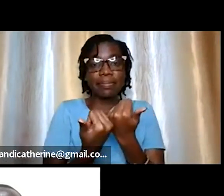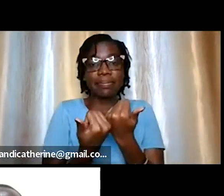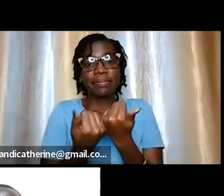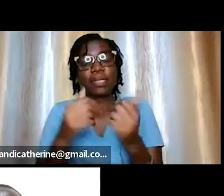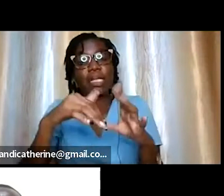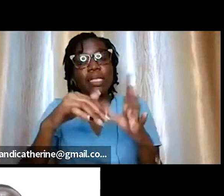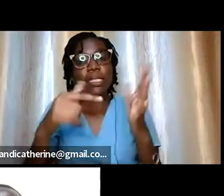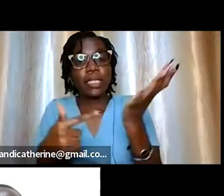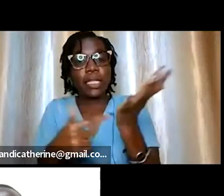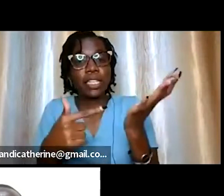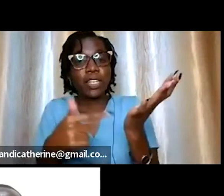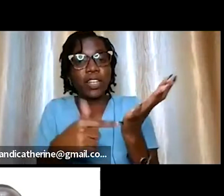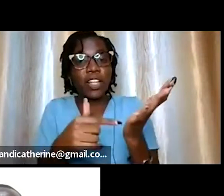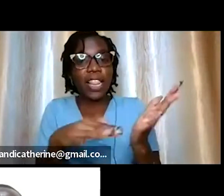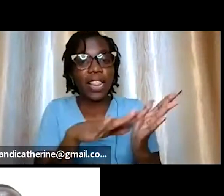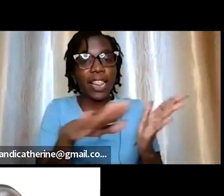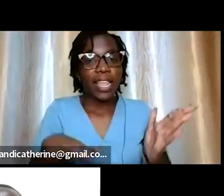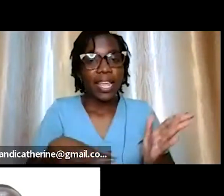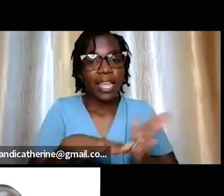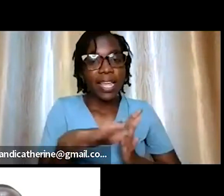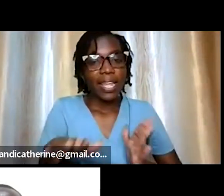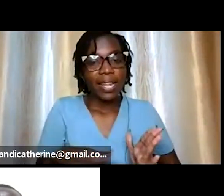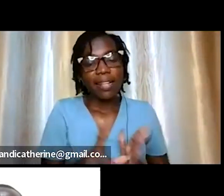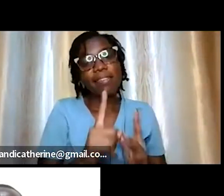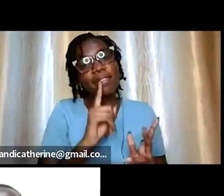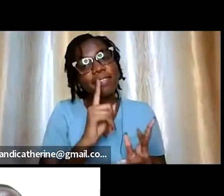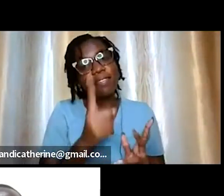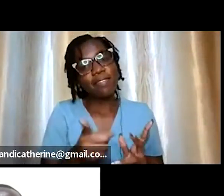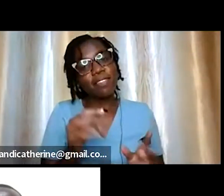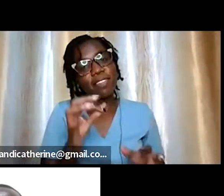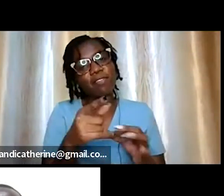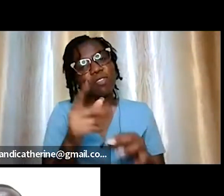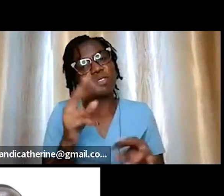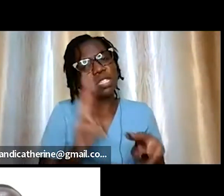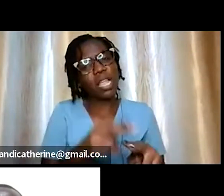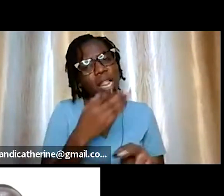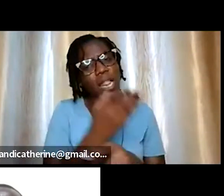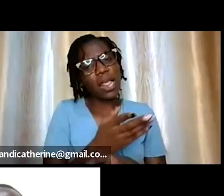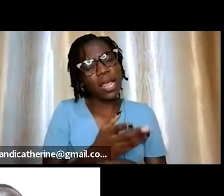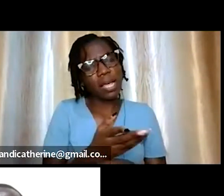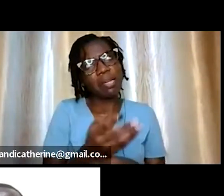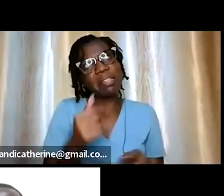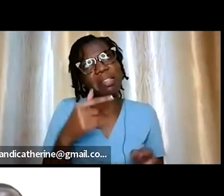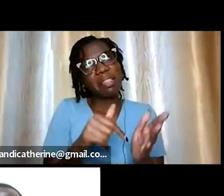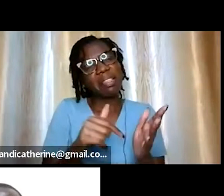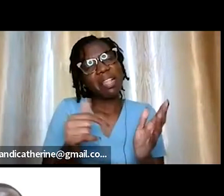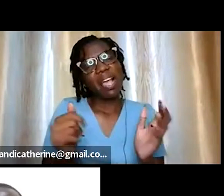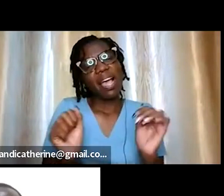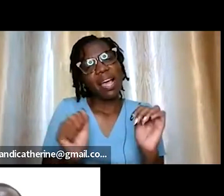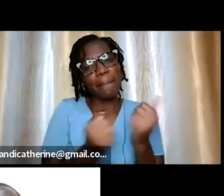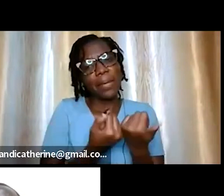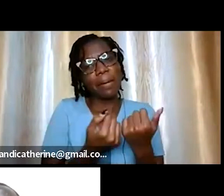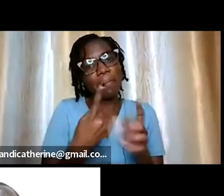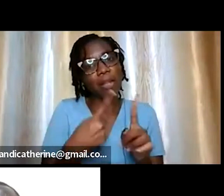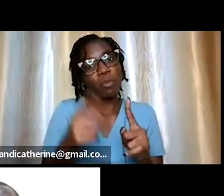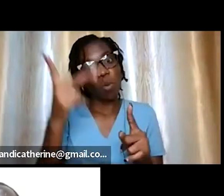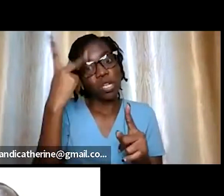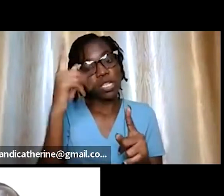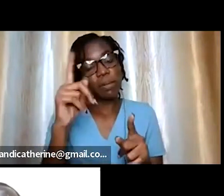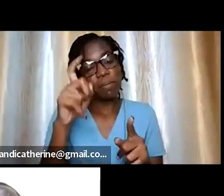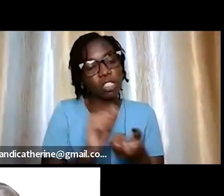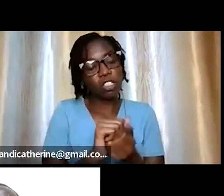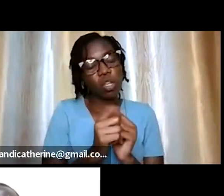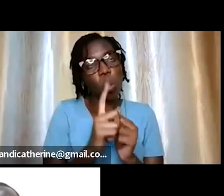that then when you're seated at the table, you're just saying, by the way, this has happened, therefore our policies need to change to 1, 2, 3.